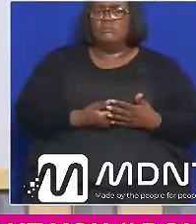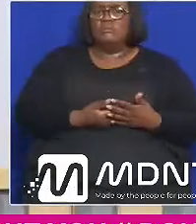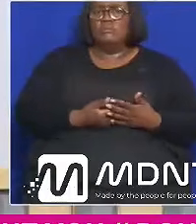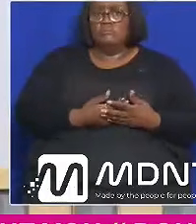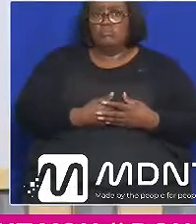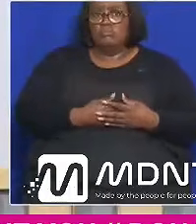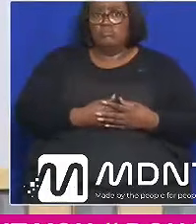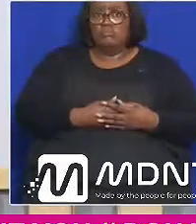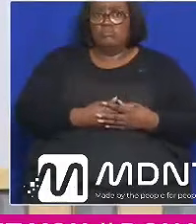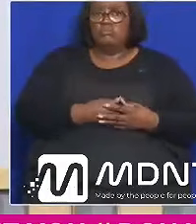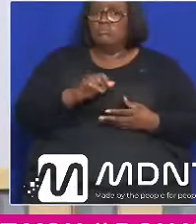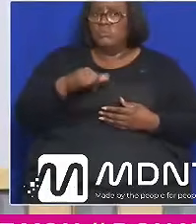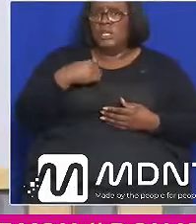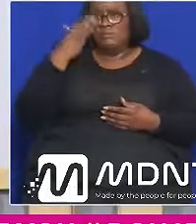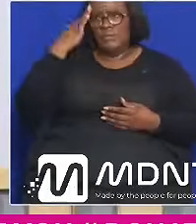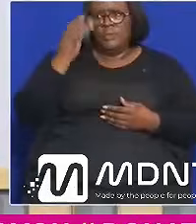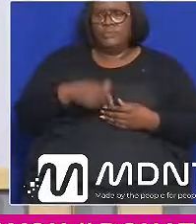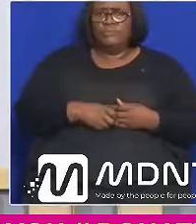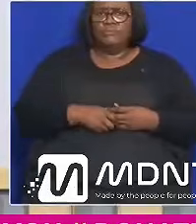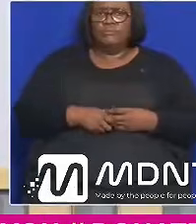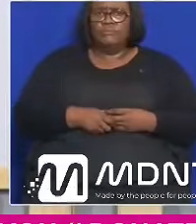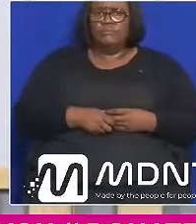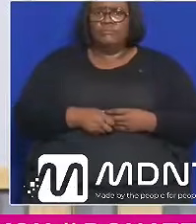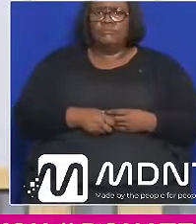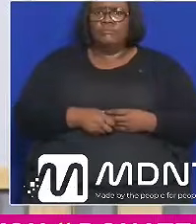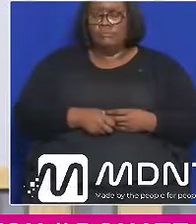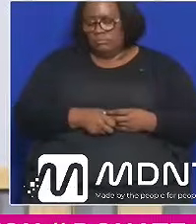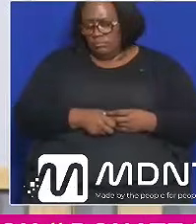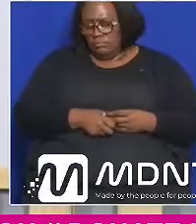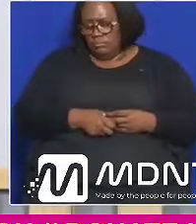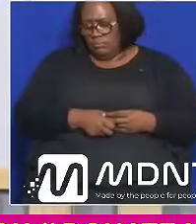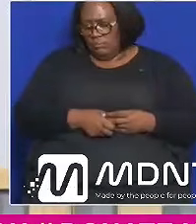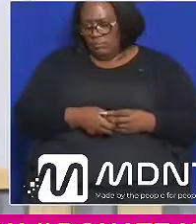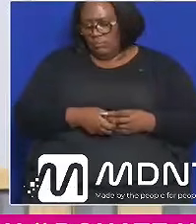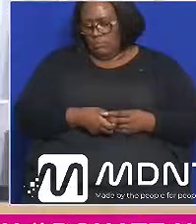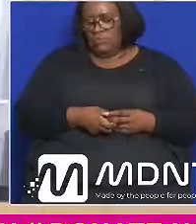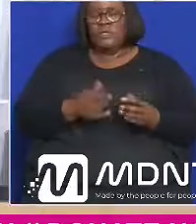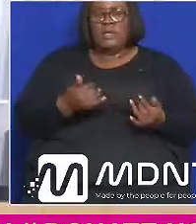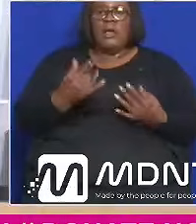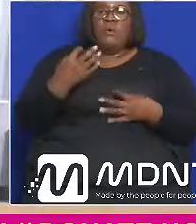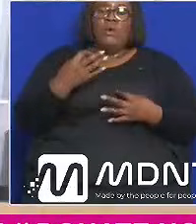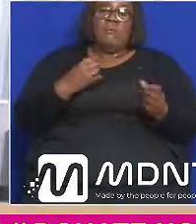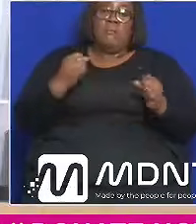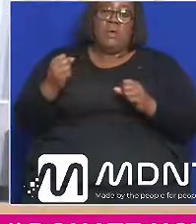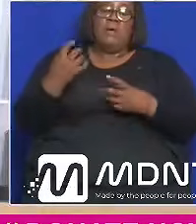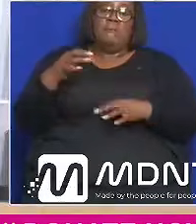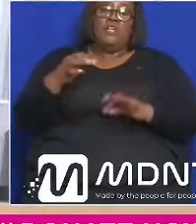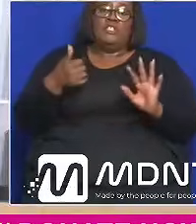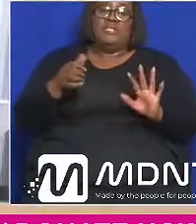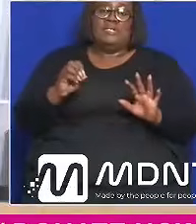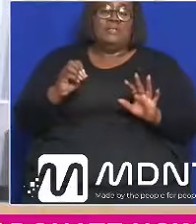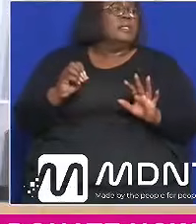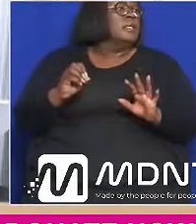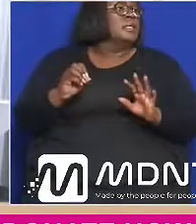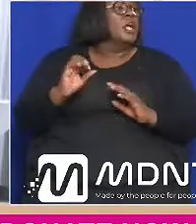know. Okay. Now, staying on page 60, at the third block, once again, it's the